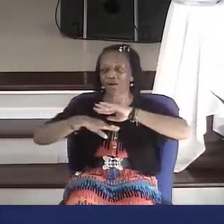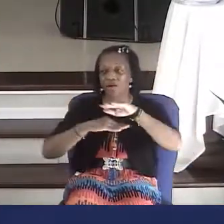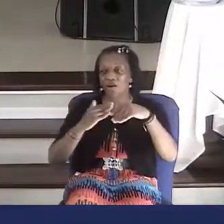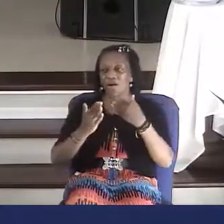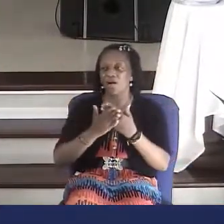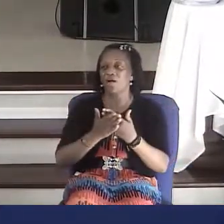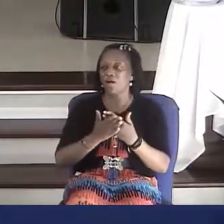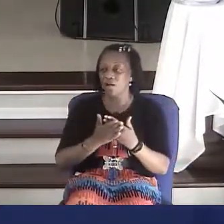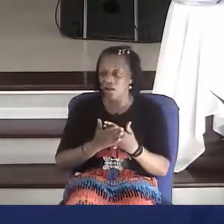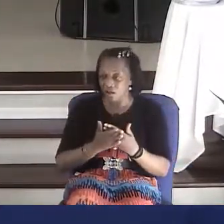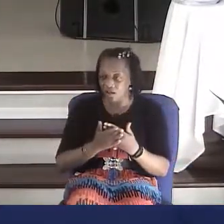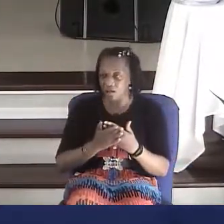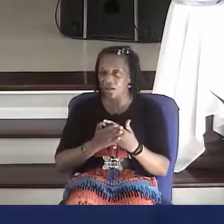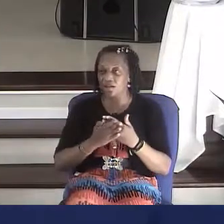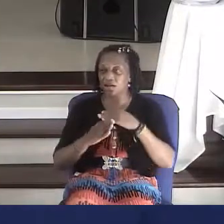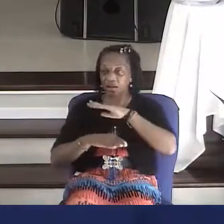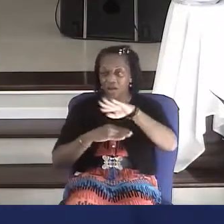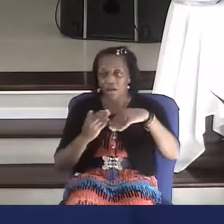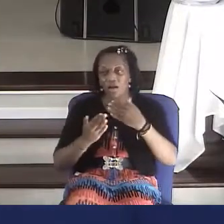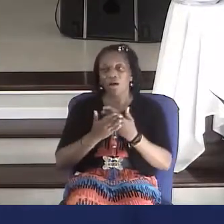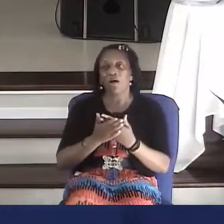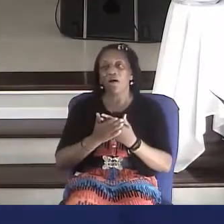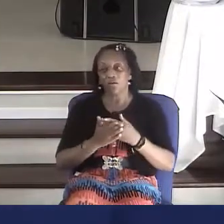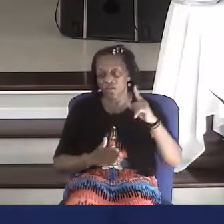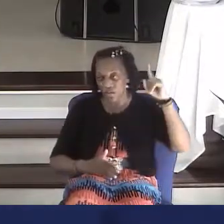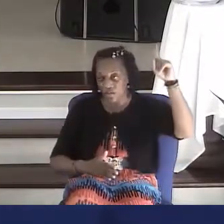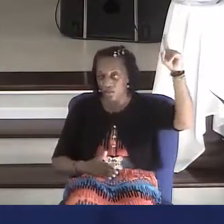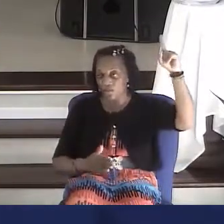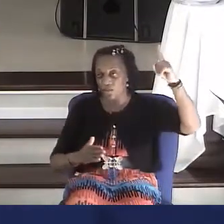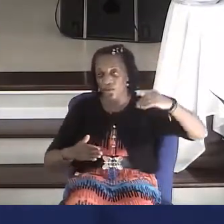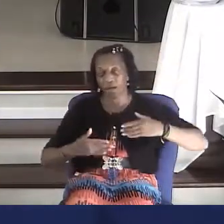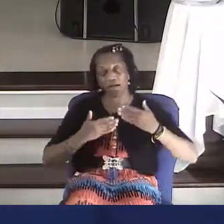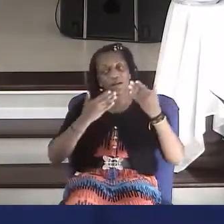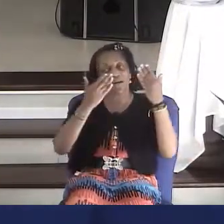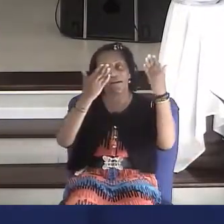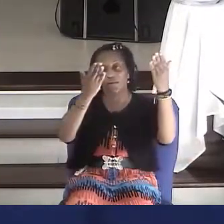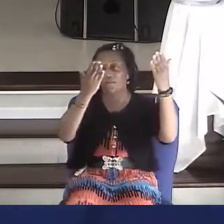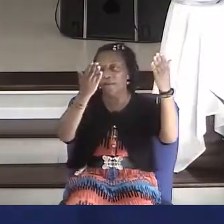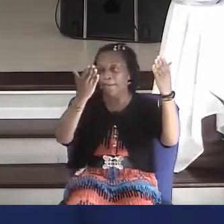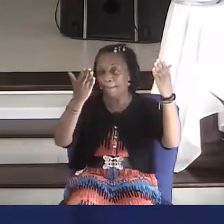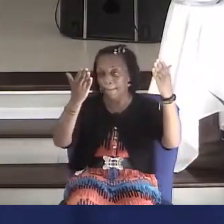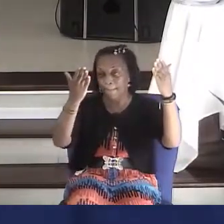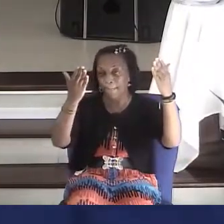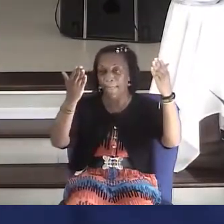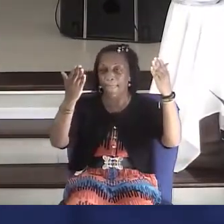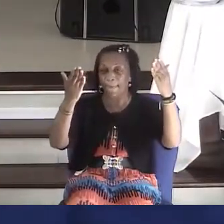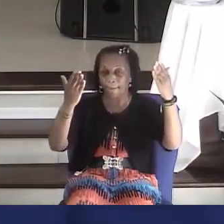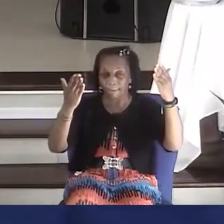Surrender all to him, I owe.